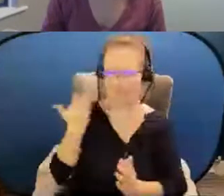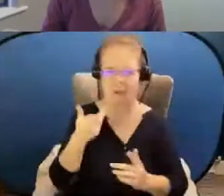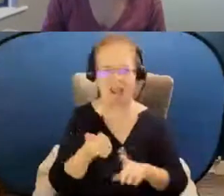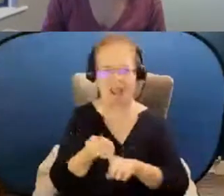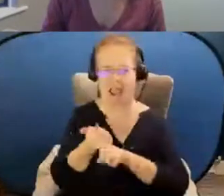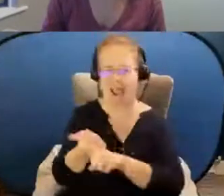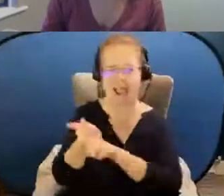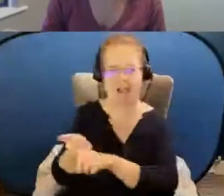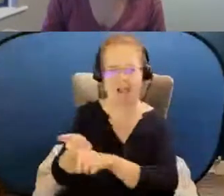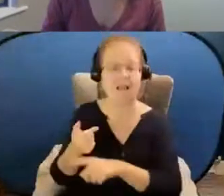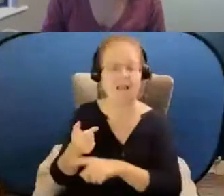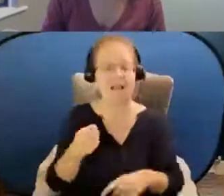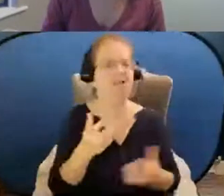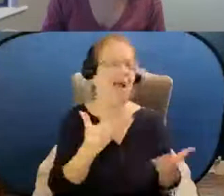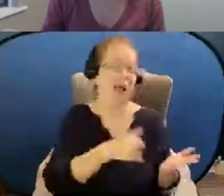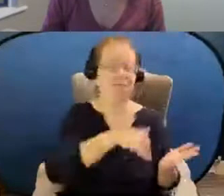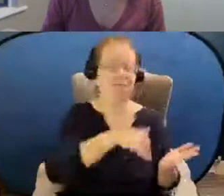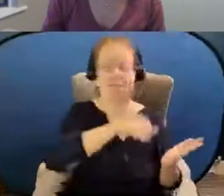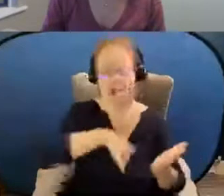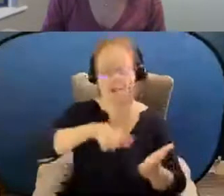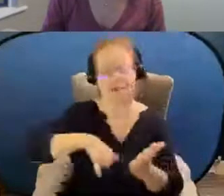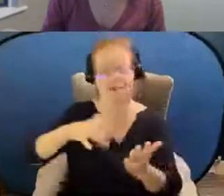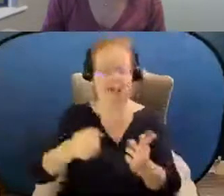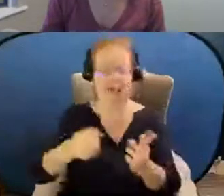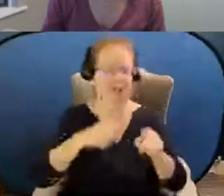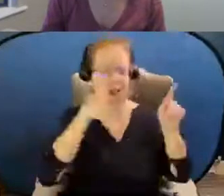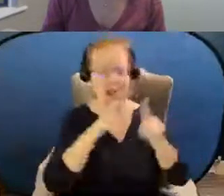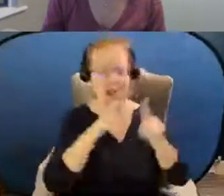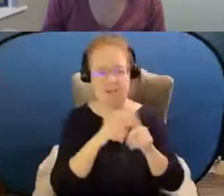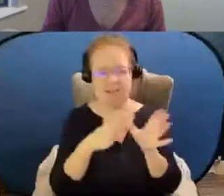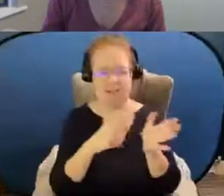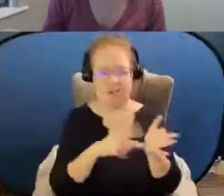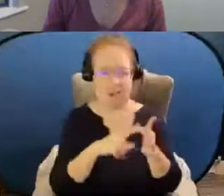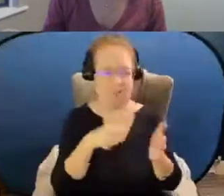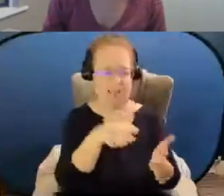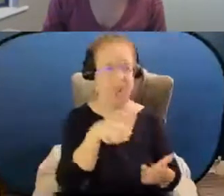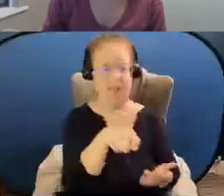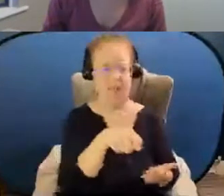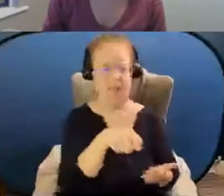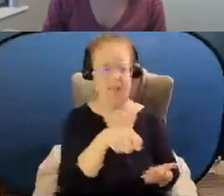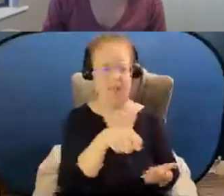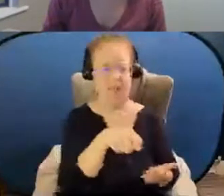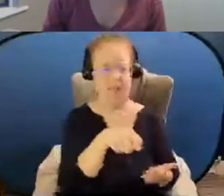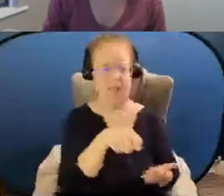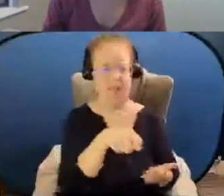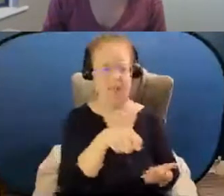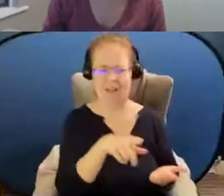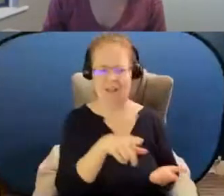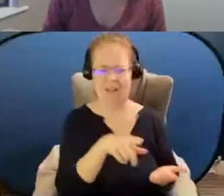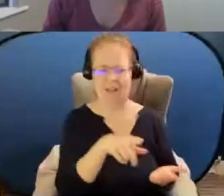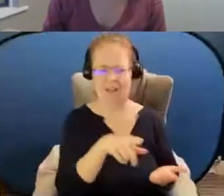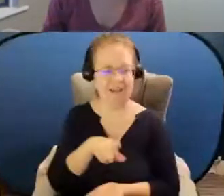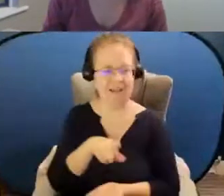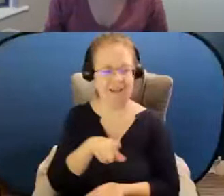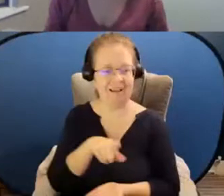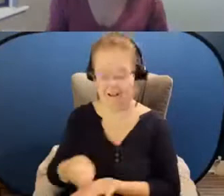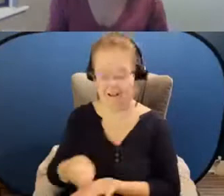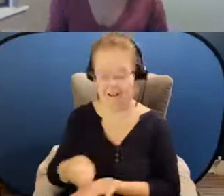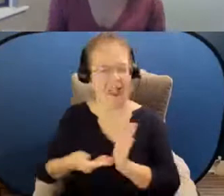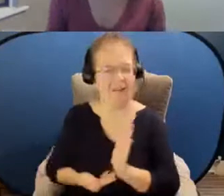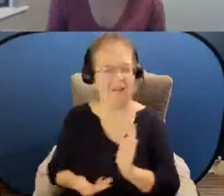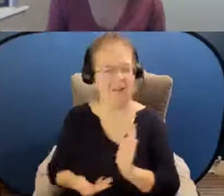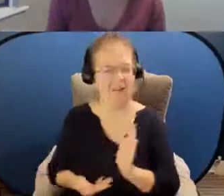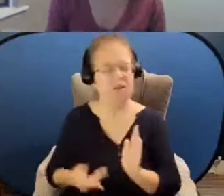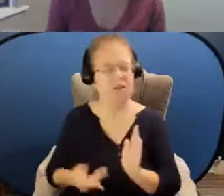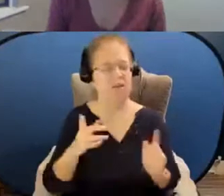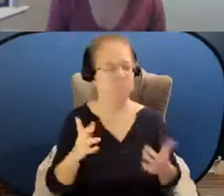course, there was always documents you could find. And Diane pointed out a few ones I took some notes on that I'm like, we need to add some things that are a little bit like that too. But it's